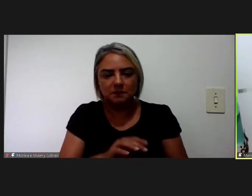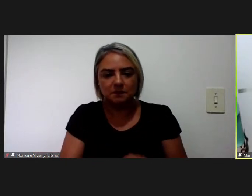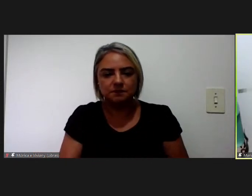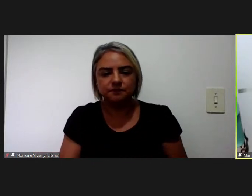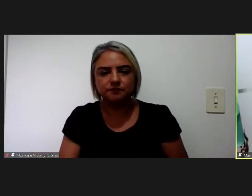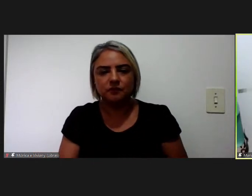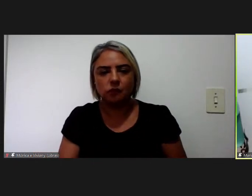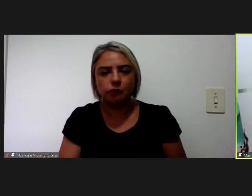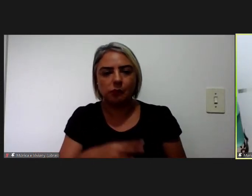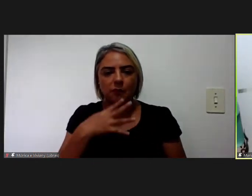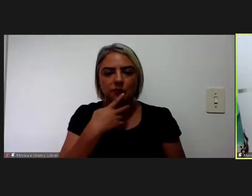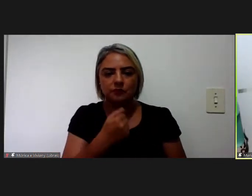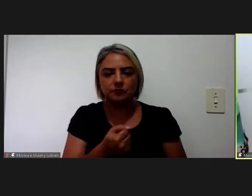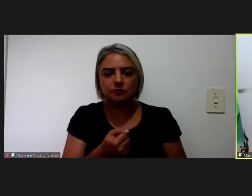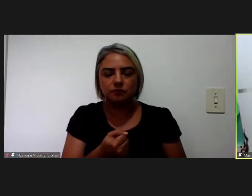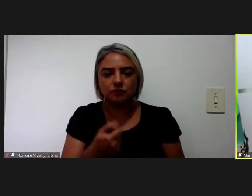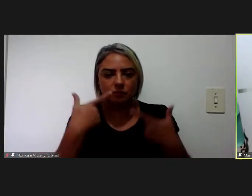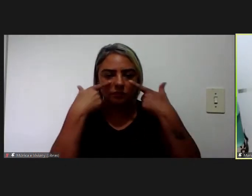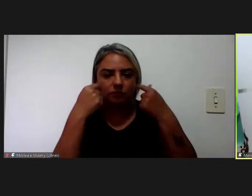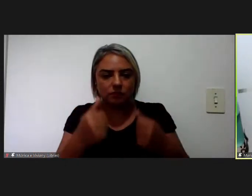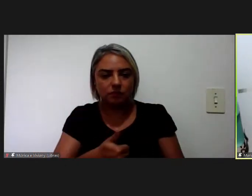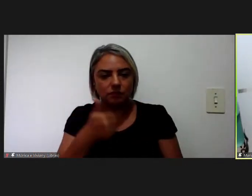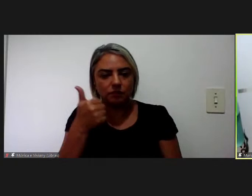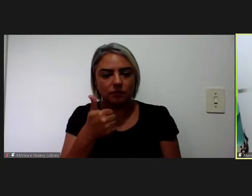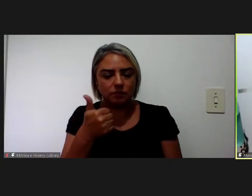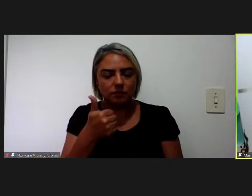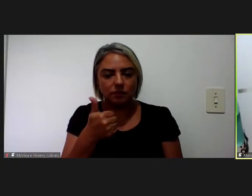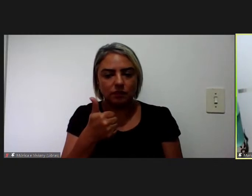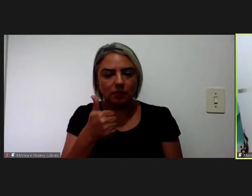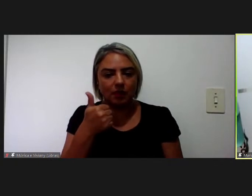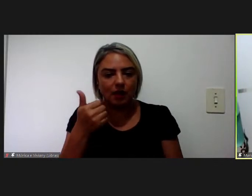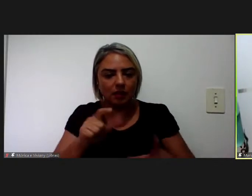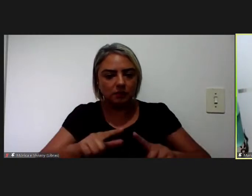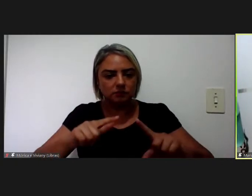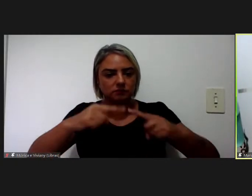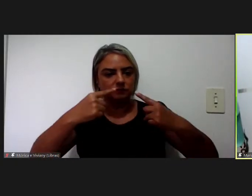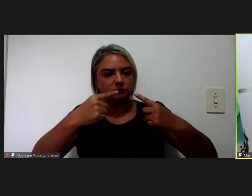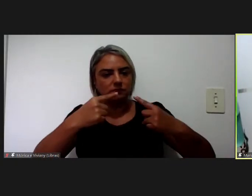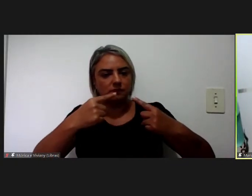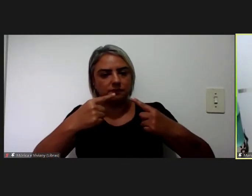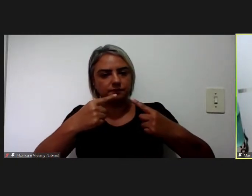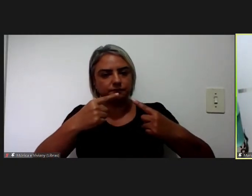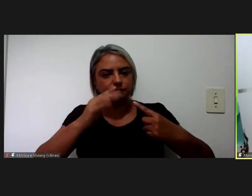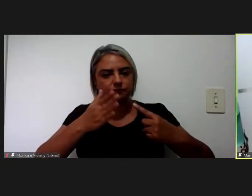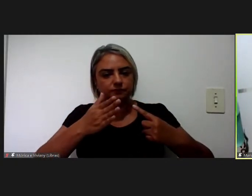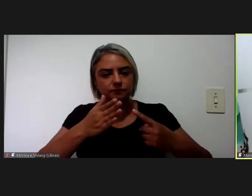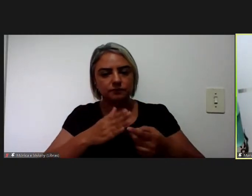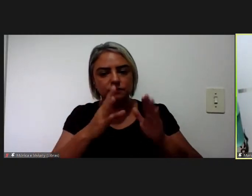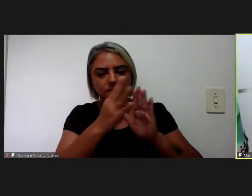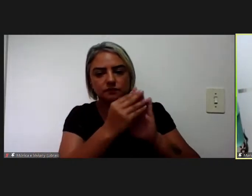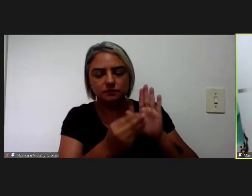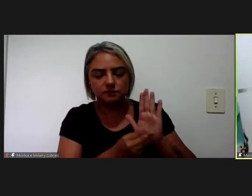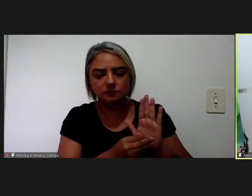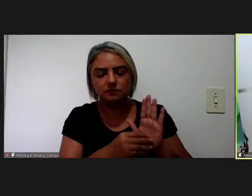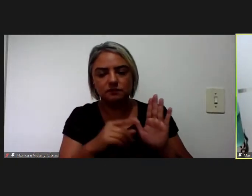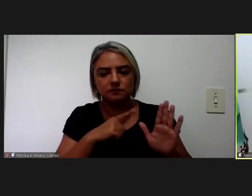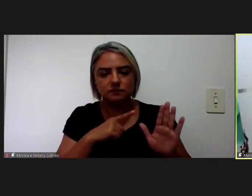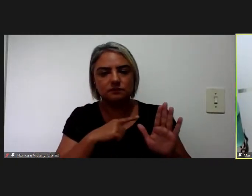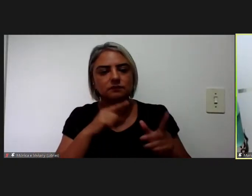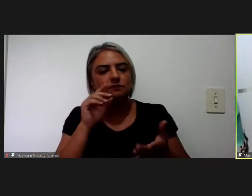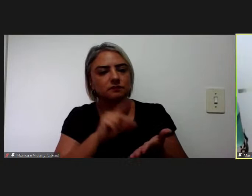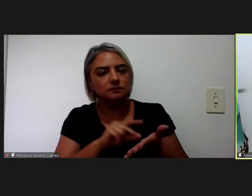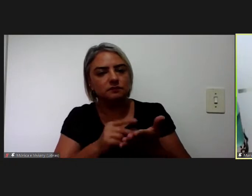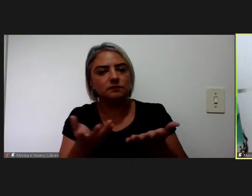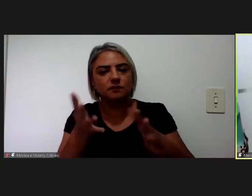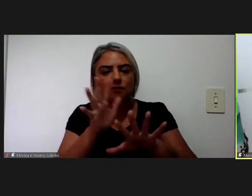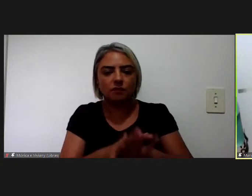committed with the situation in the country. And I think in primary care, this challenge that I